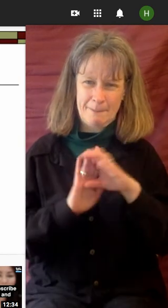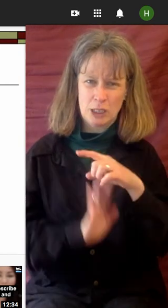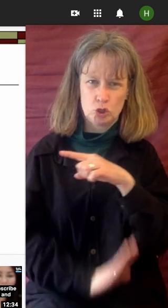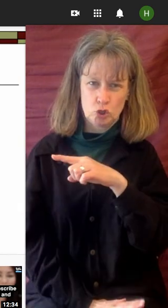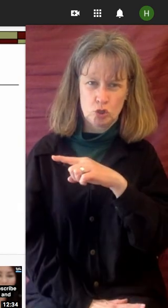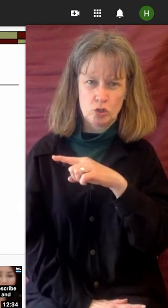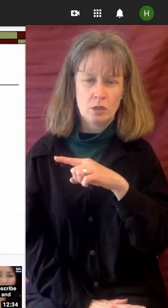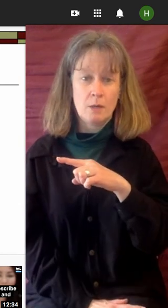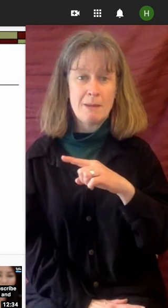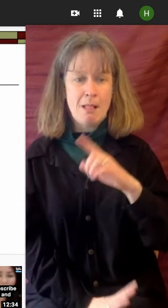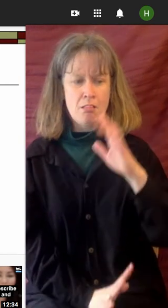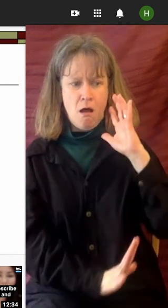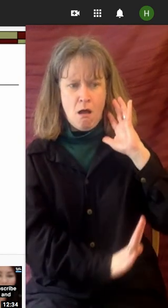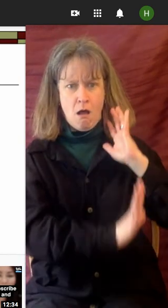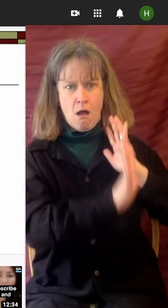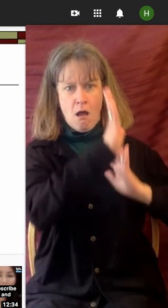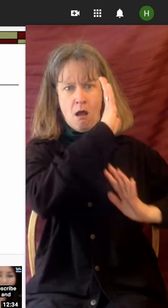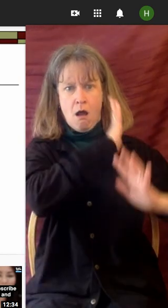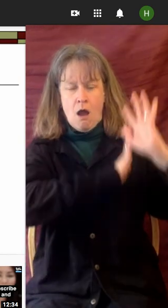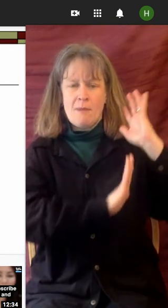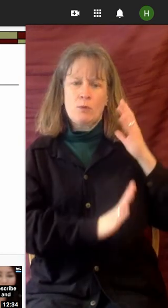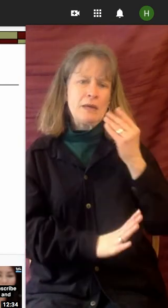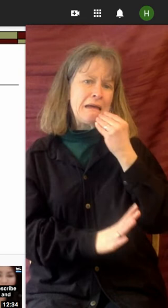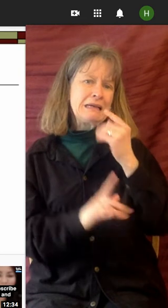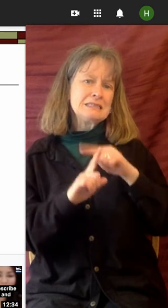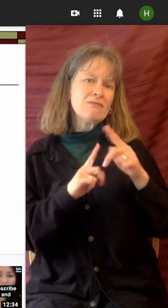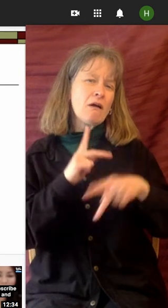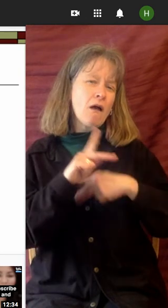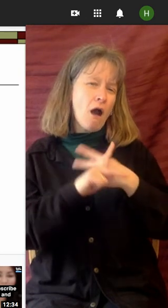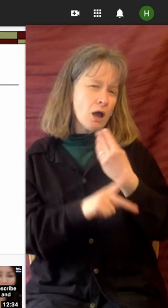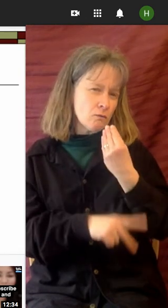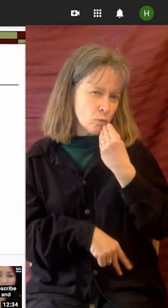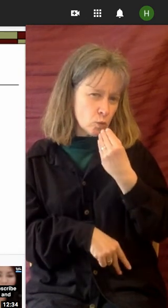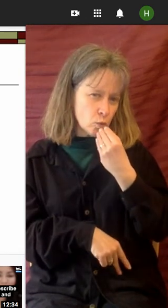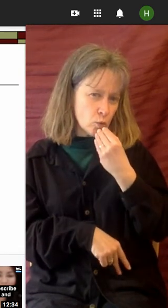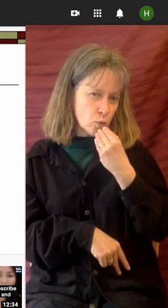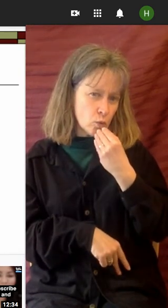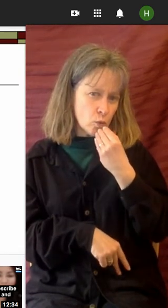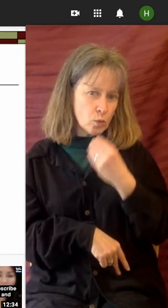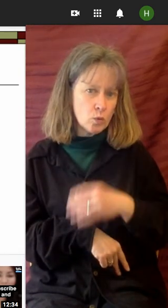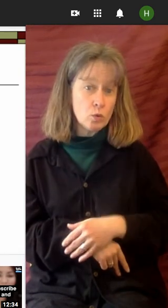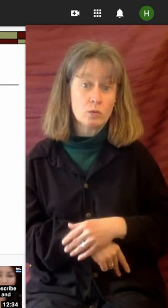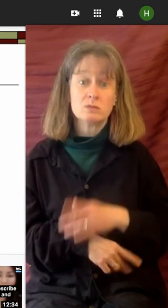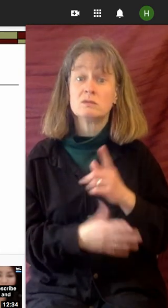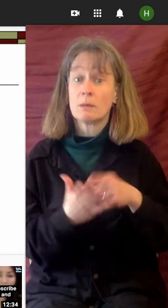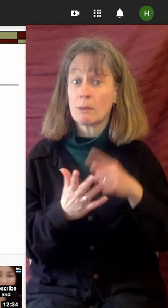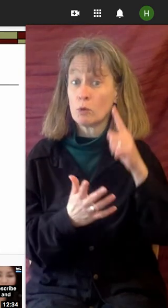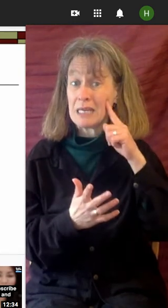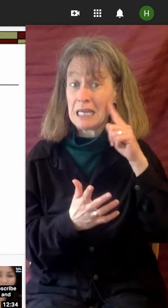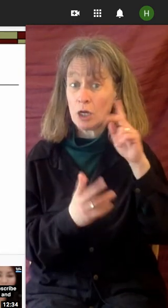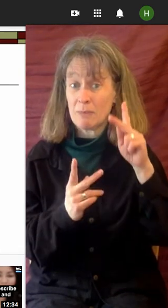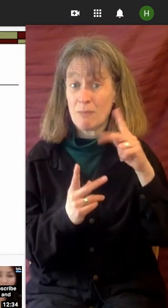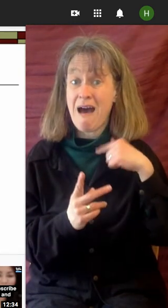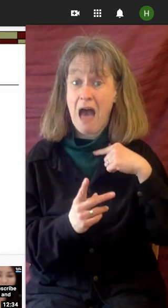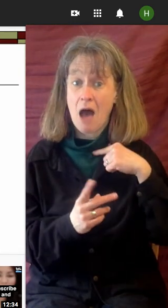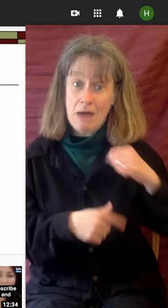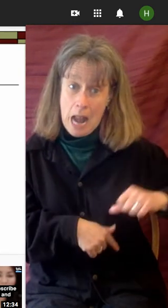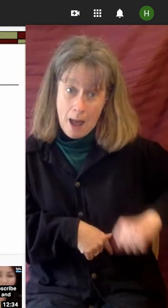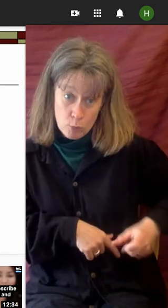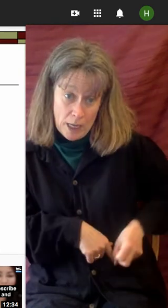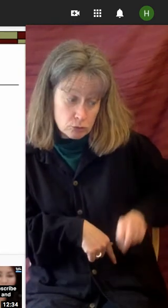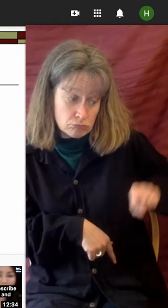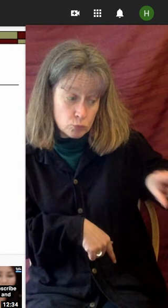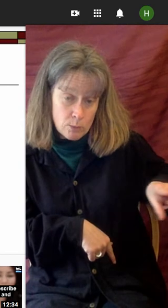diet. Some of you might have heard of someone that had their appendix out. We don't need this